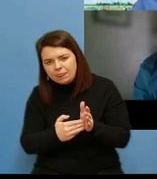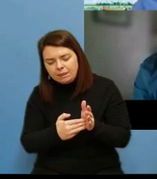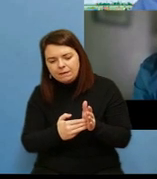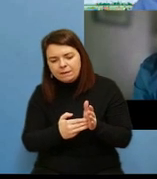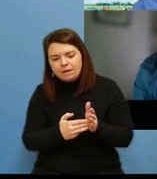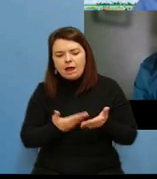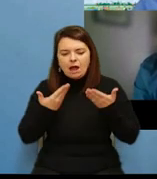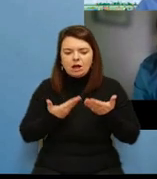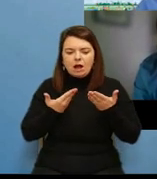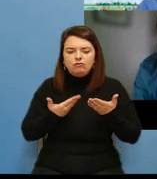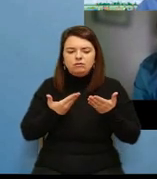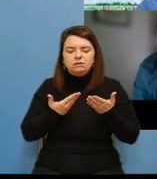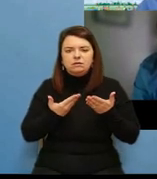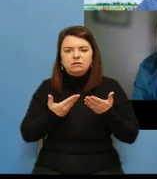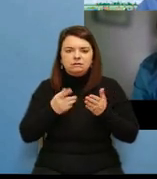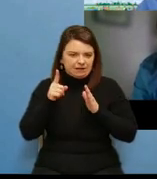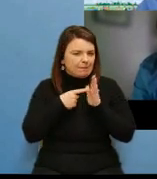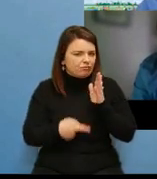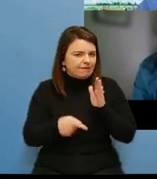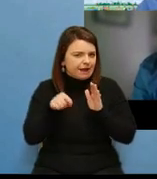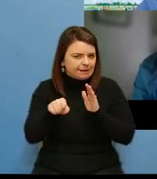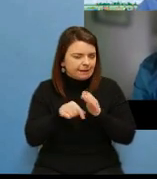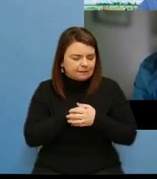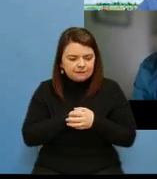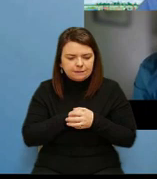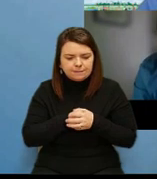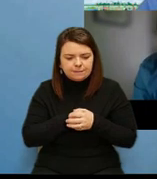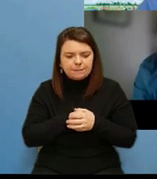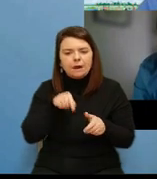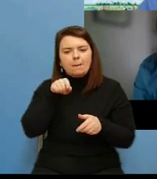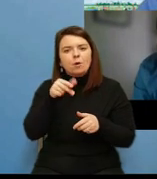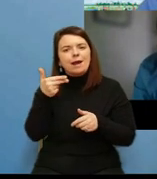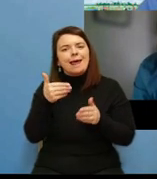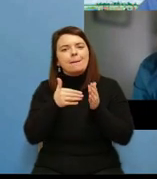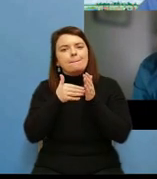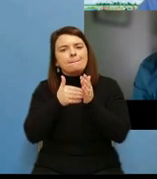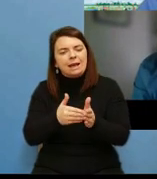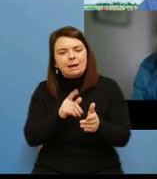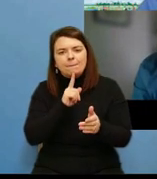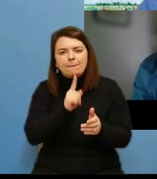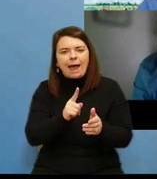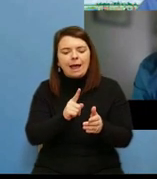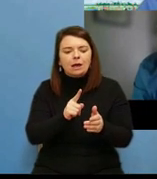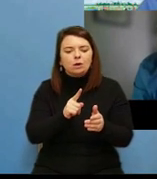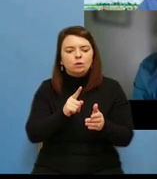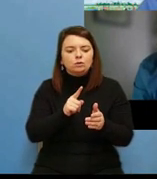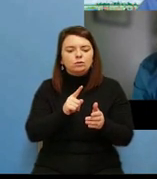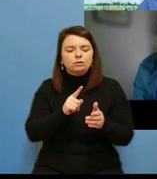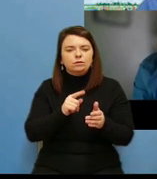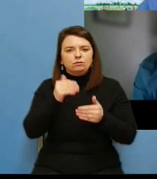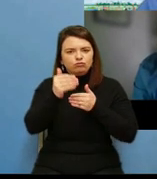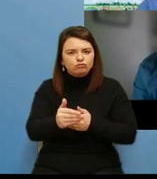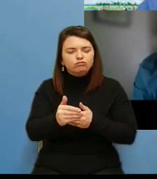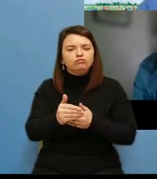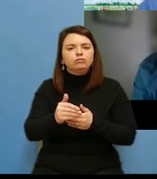be reported next month to you, in order that the current achievement can be reflected. The £0.8